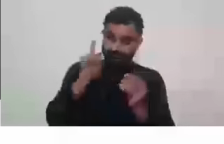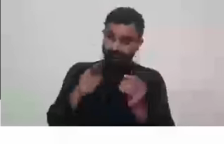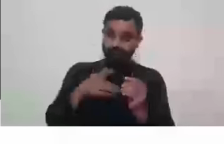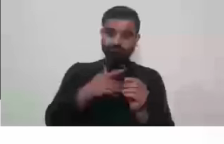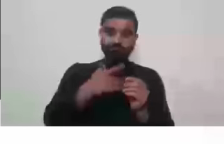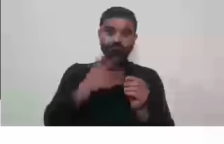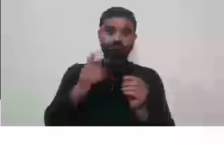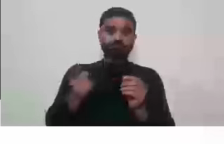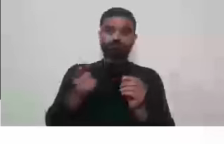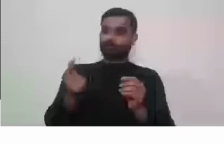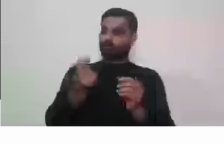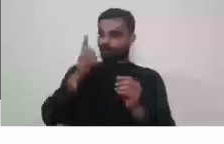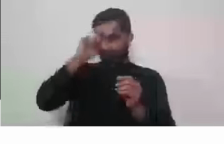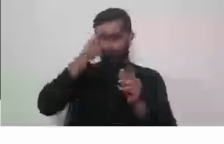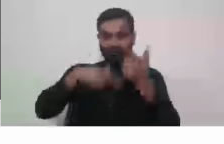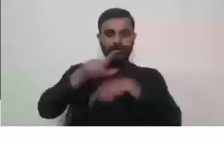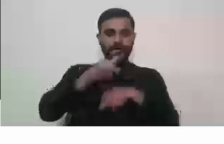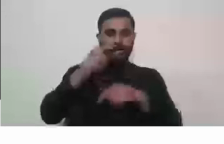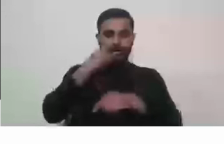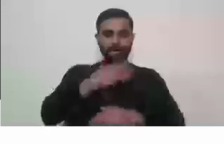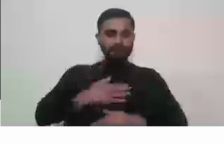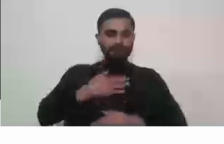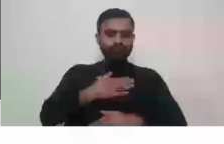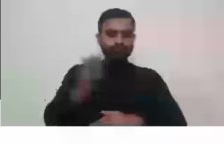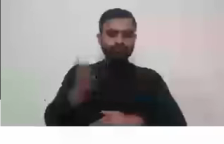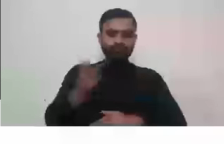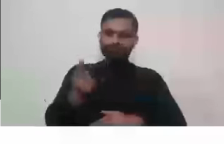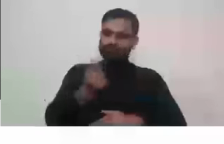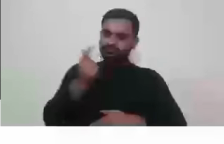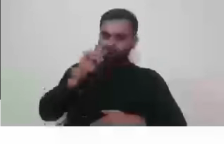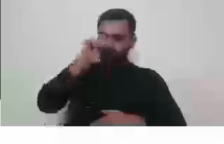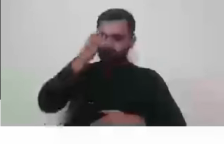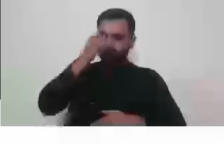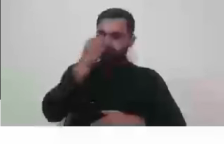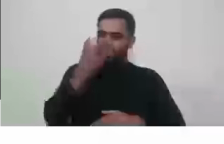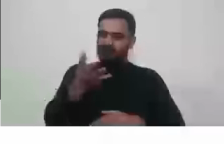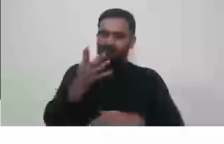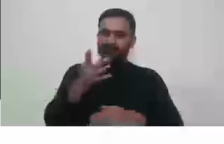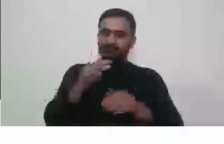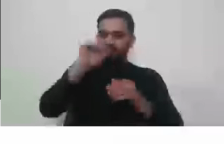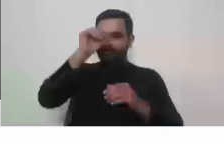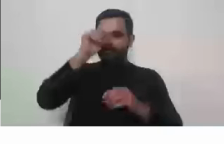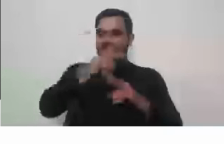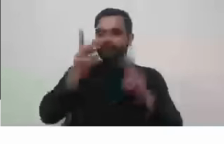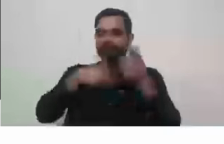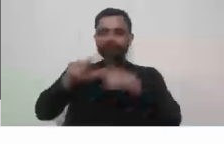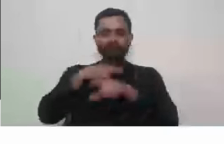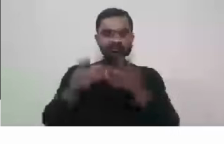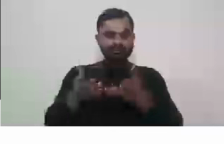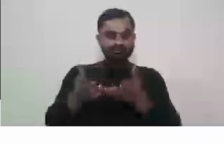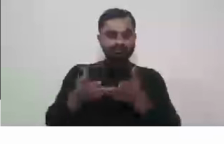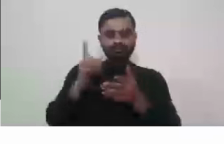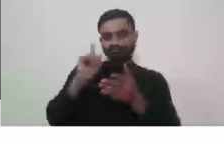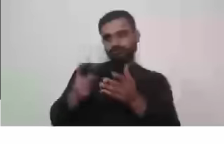when they feel using English as fun, when they feel using English as easy as they use Hindi or some other language, they